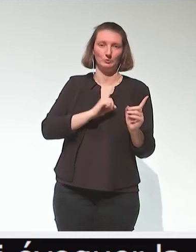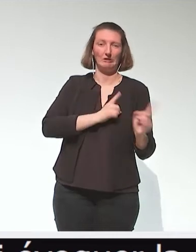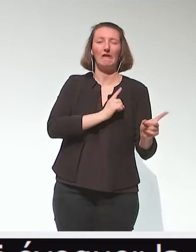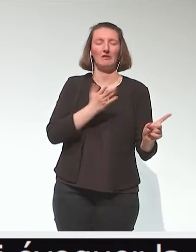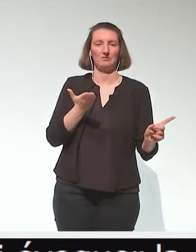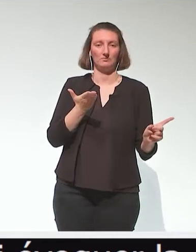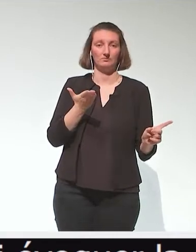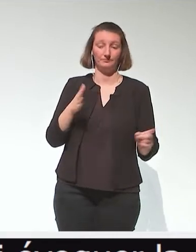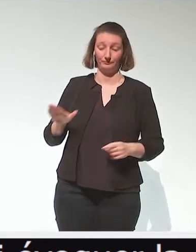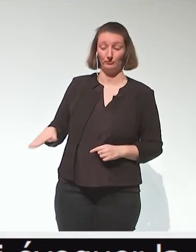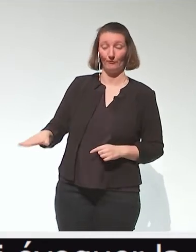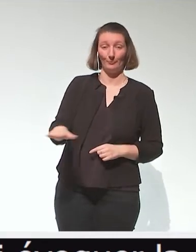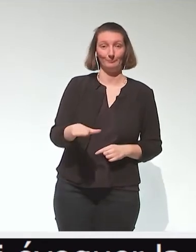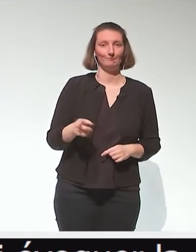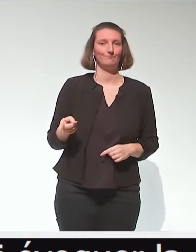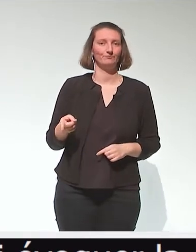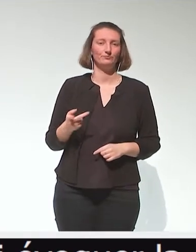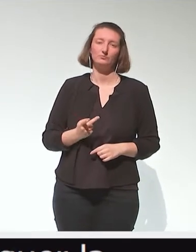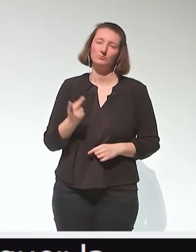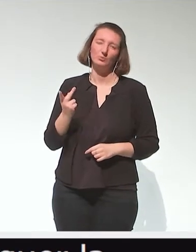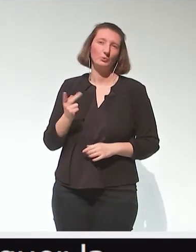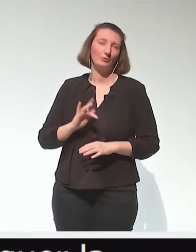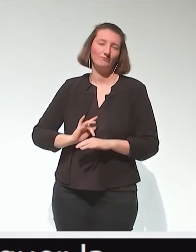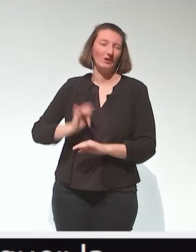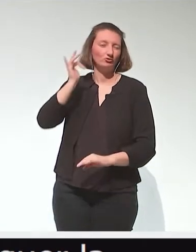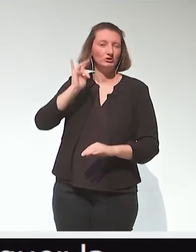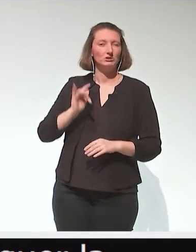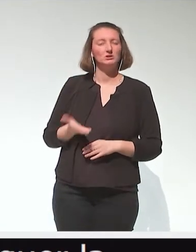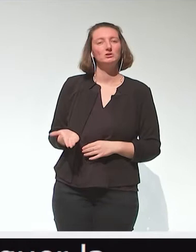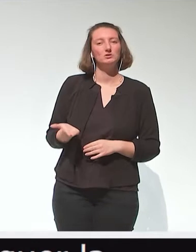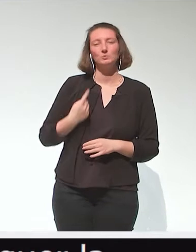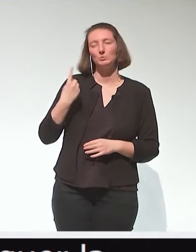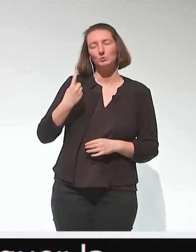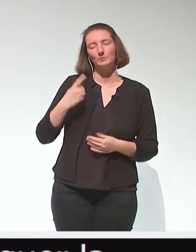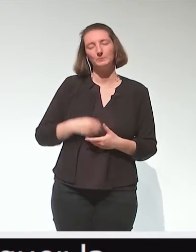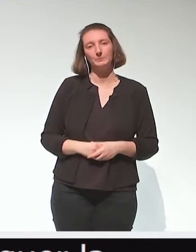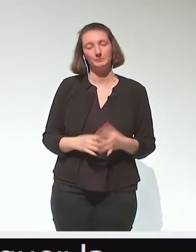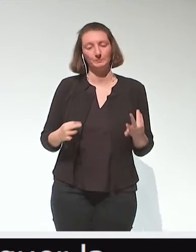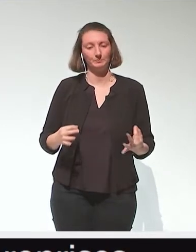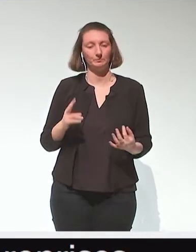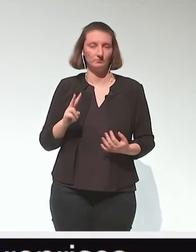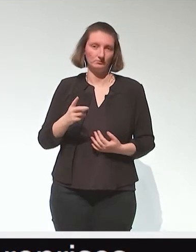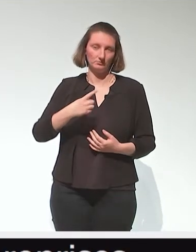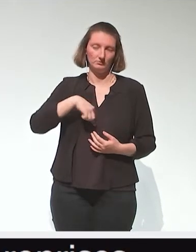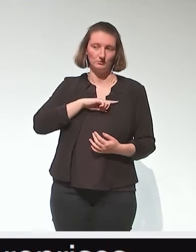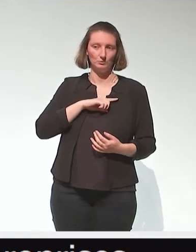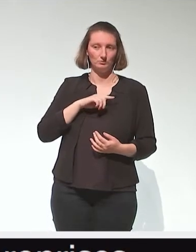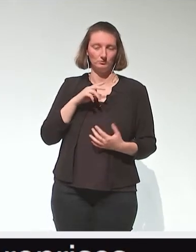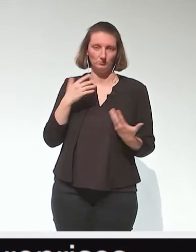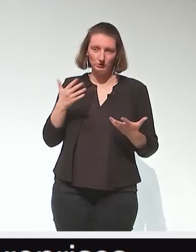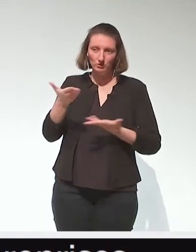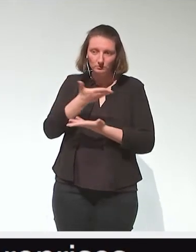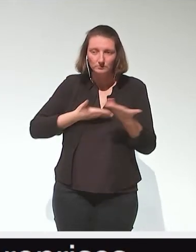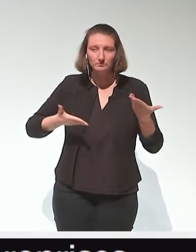And I have to say that also, and it was discussed during the panel and also outside in the halls,